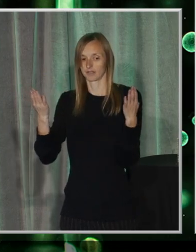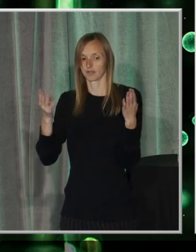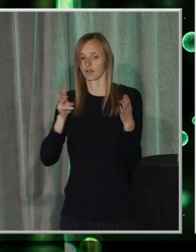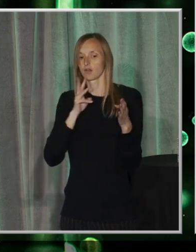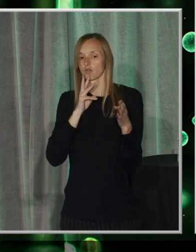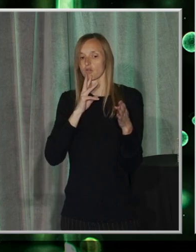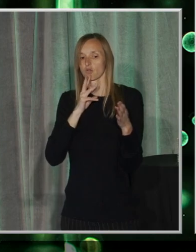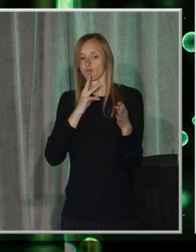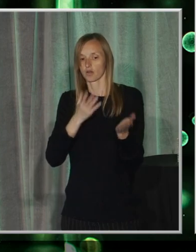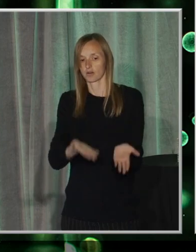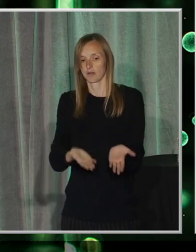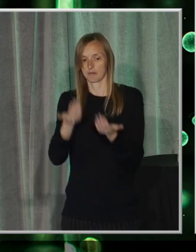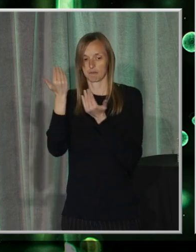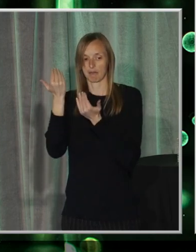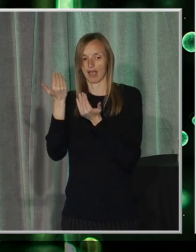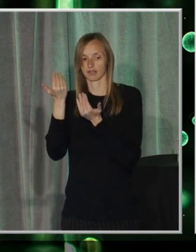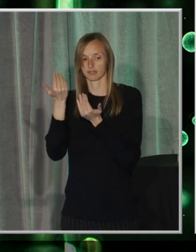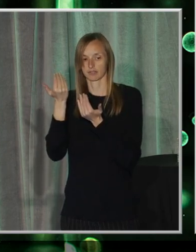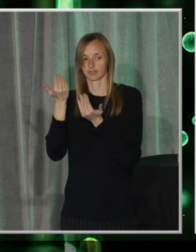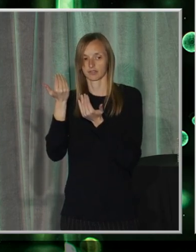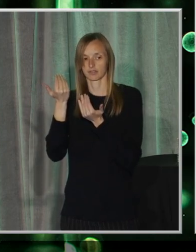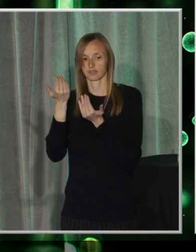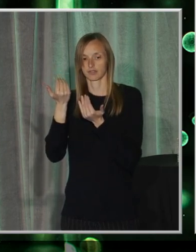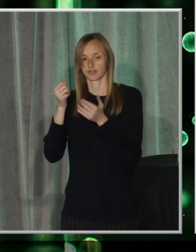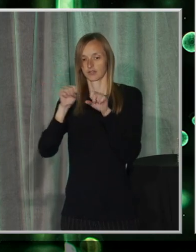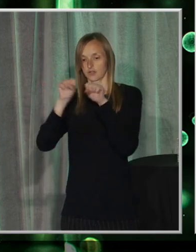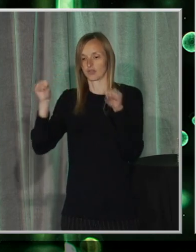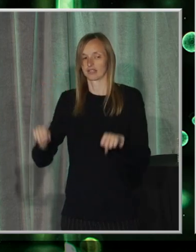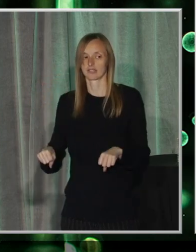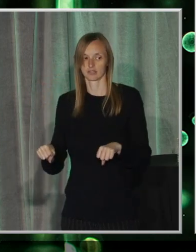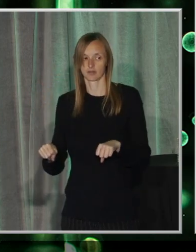comes back, like goes back to the system.